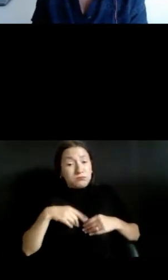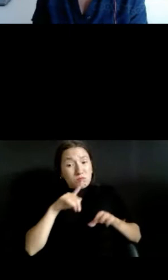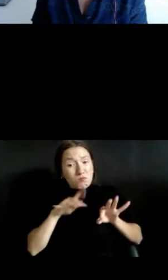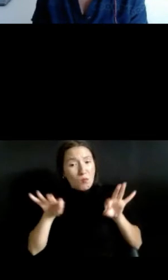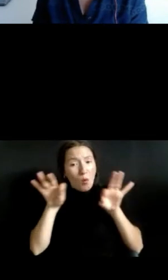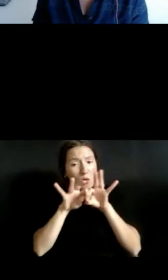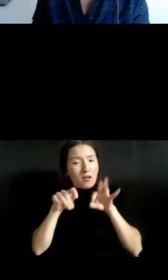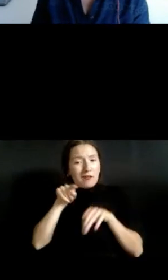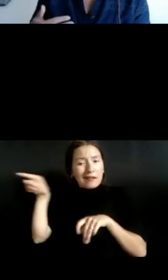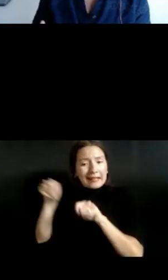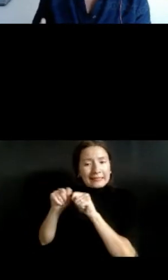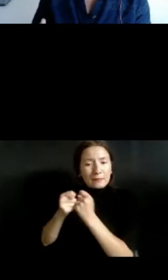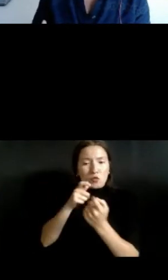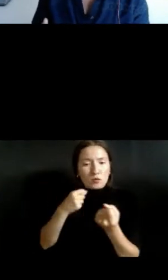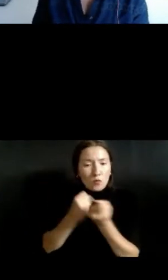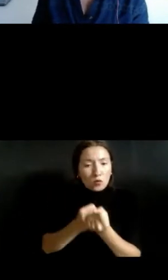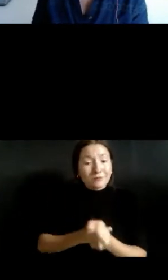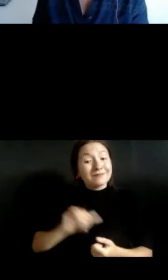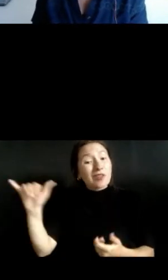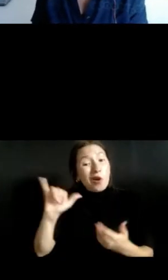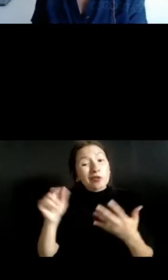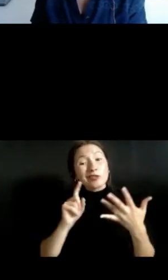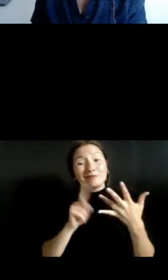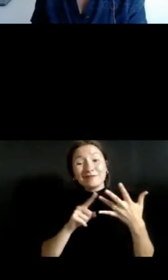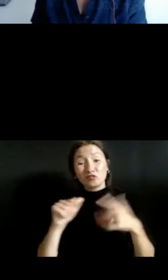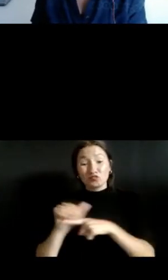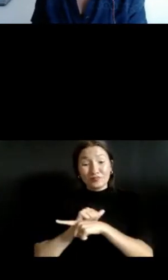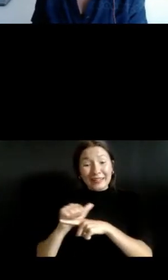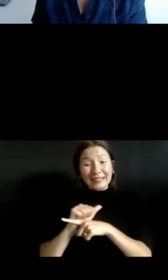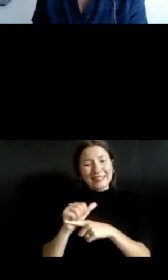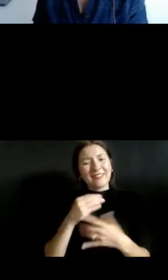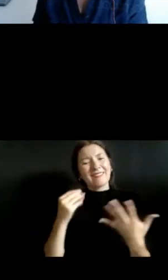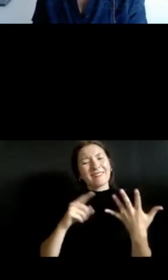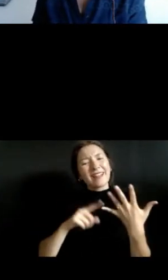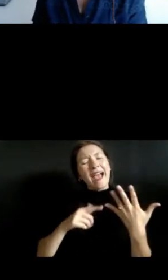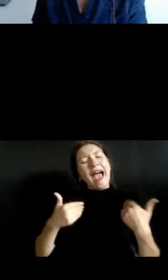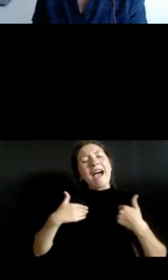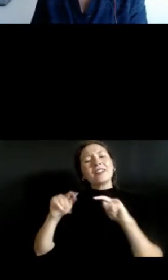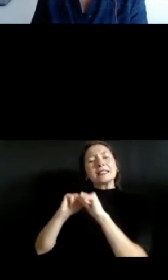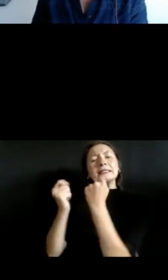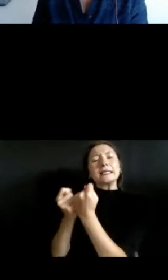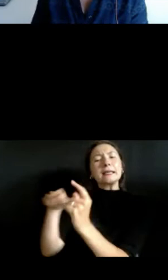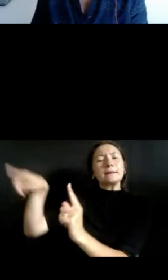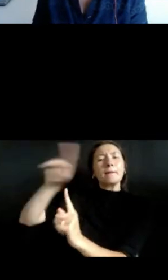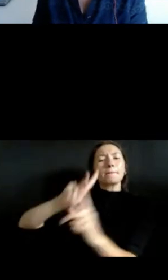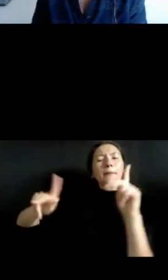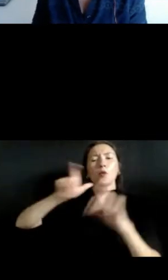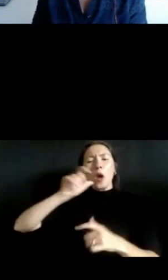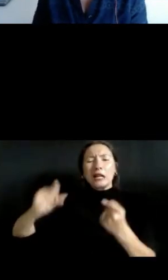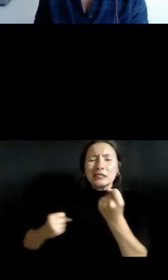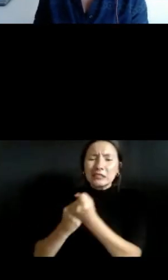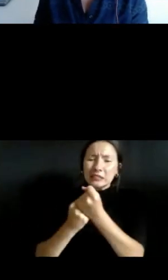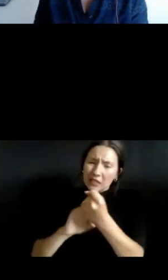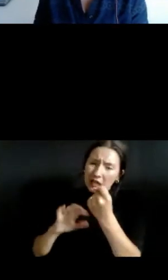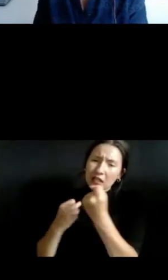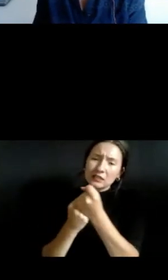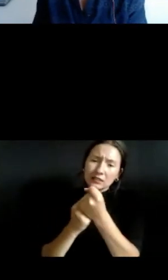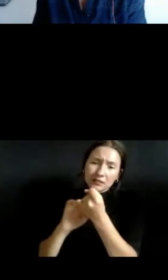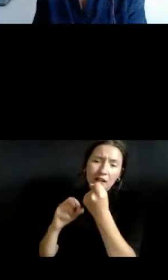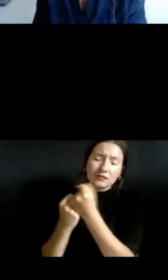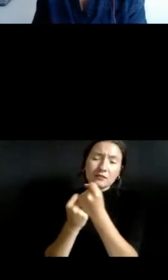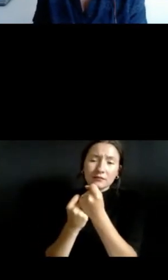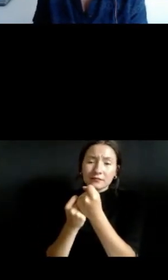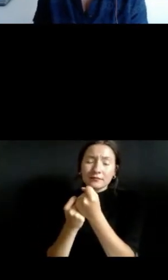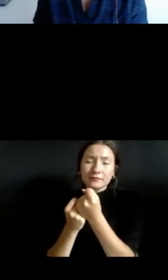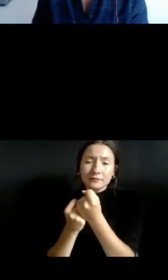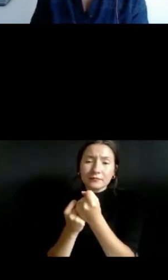champions is also a really helpful strategy because it prevents accessibility from just being the speciality of one or two passionate